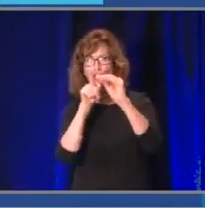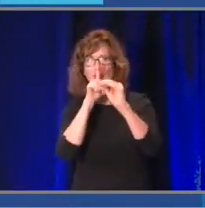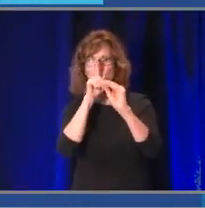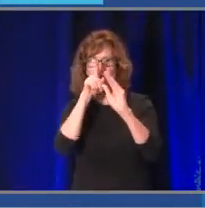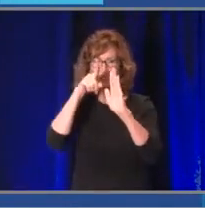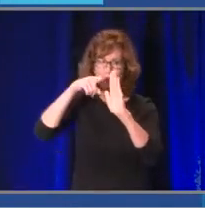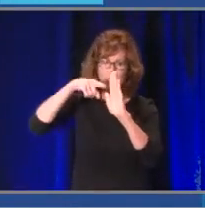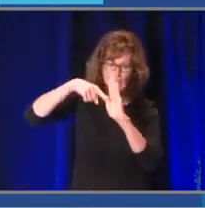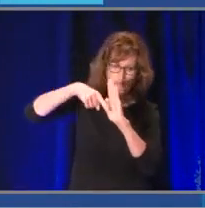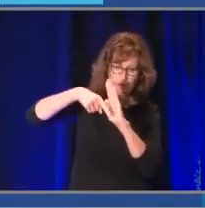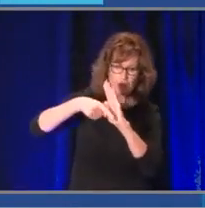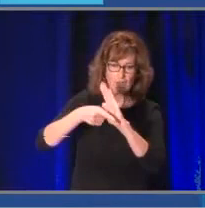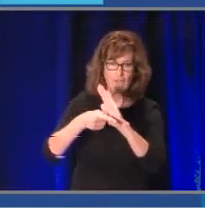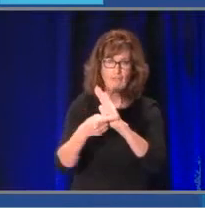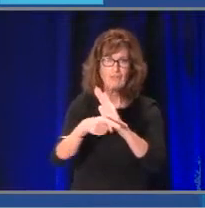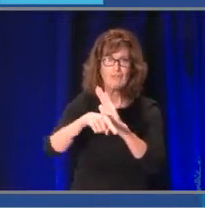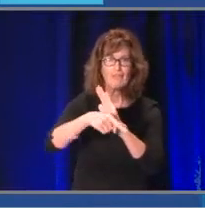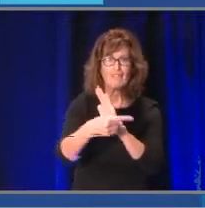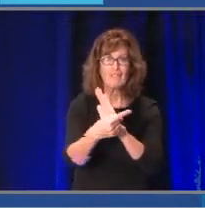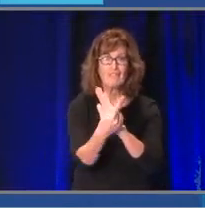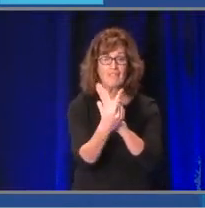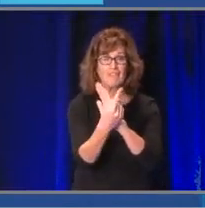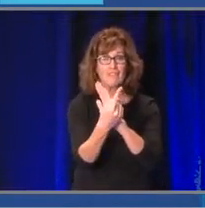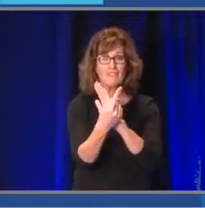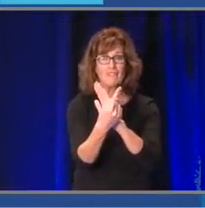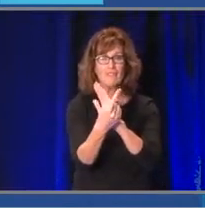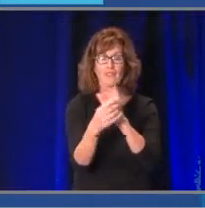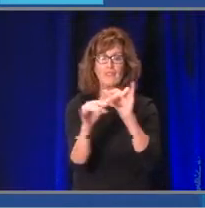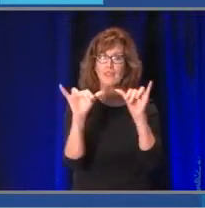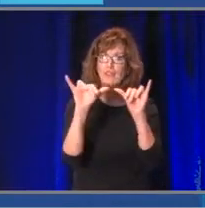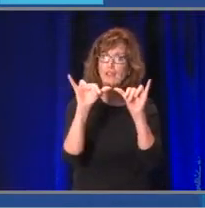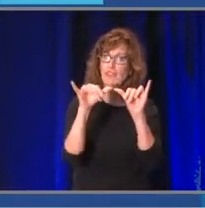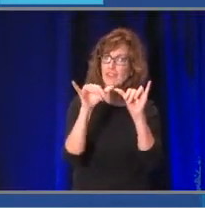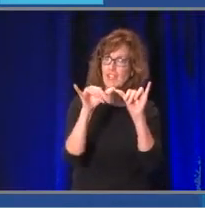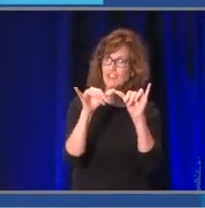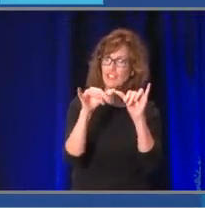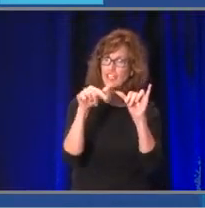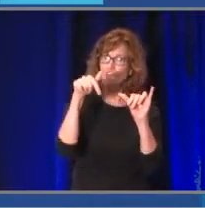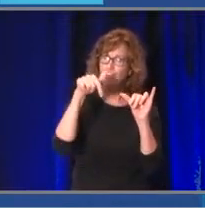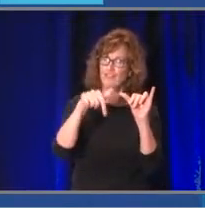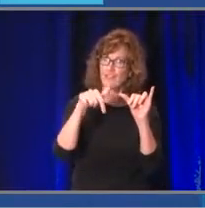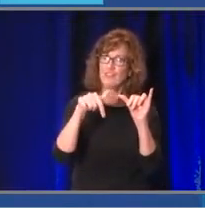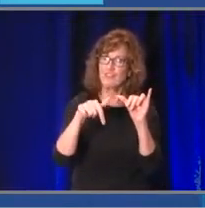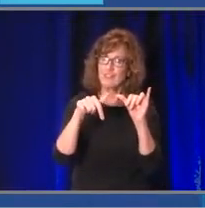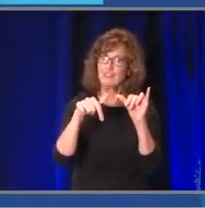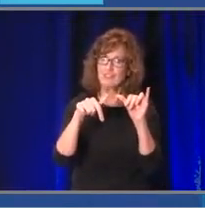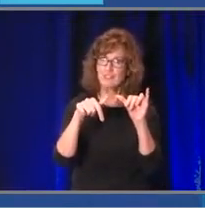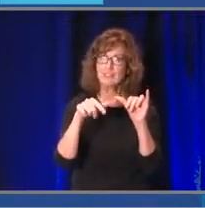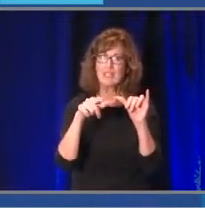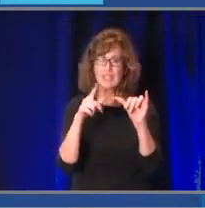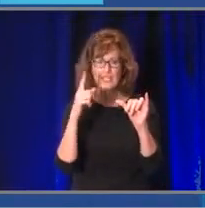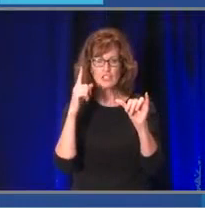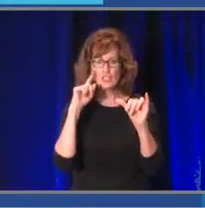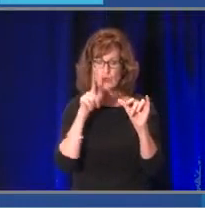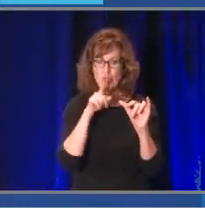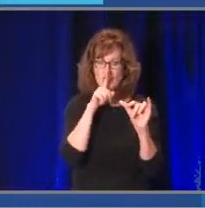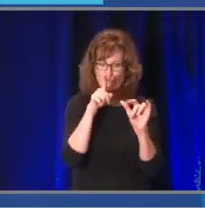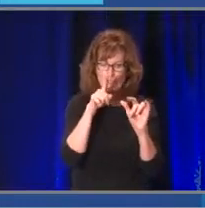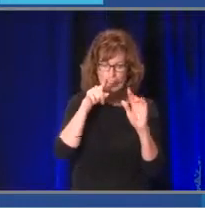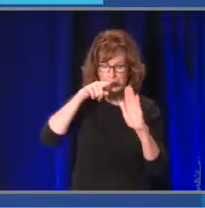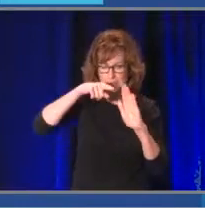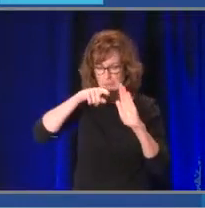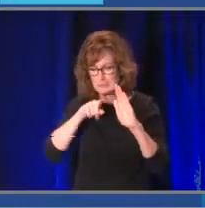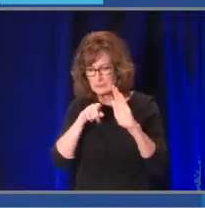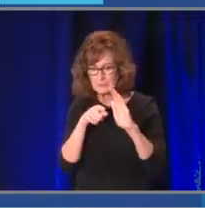and crannies. So the engineering behind this is really designed to get into these narrow angled spaces to